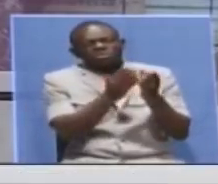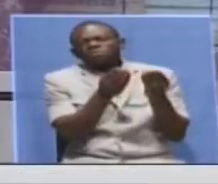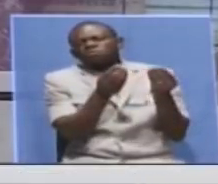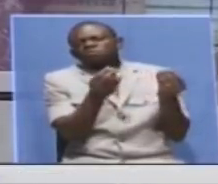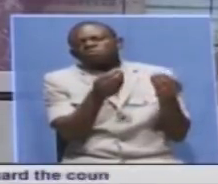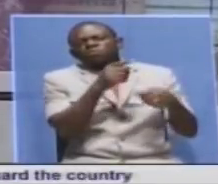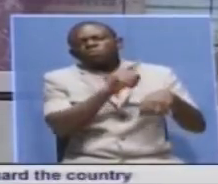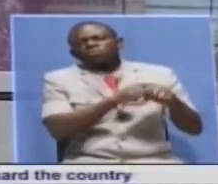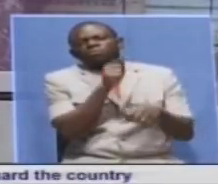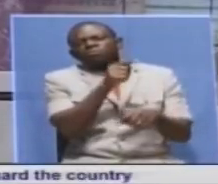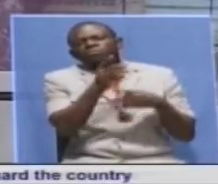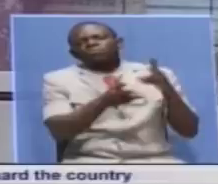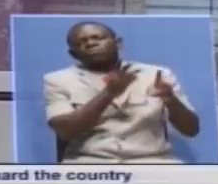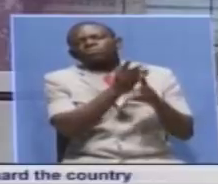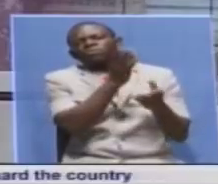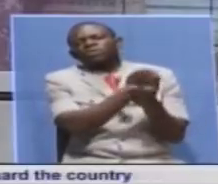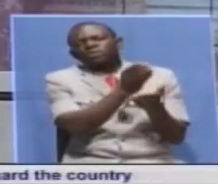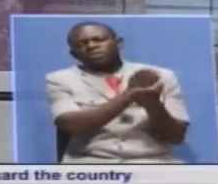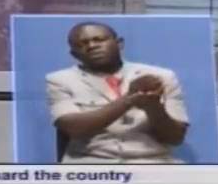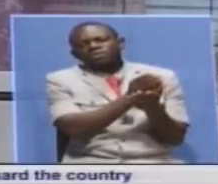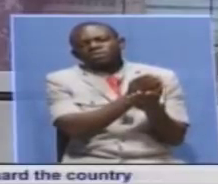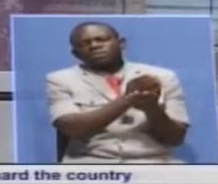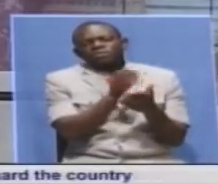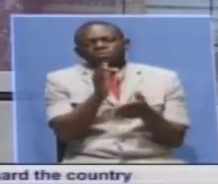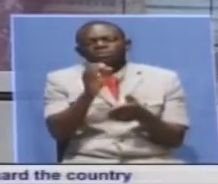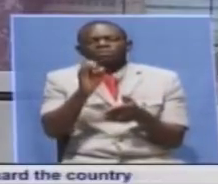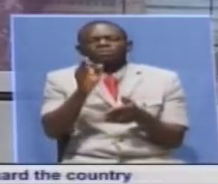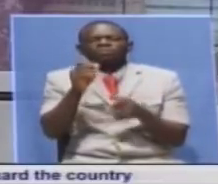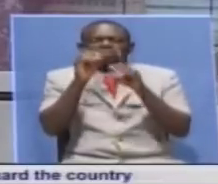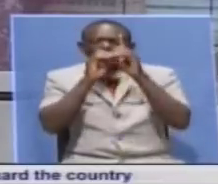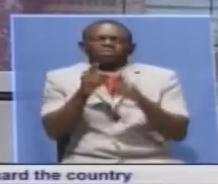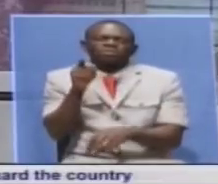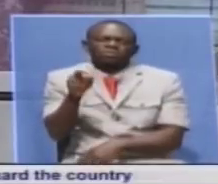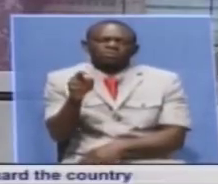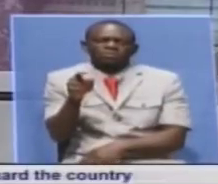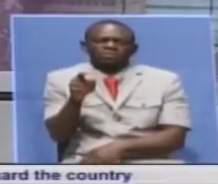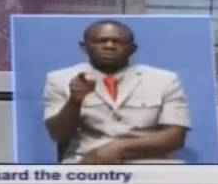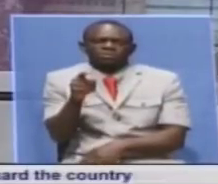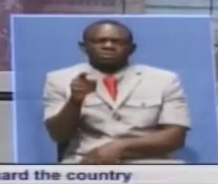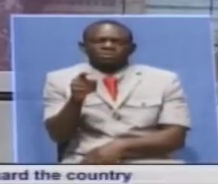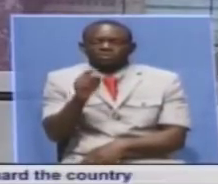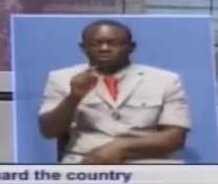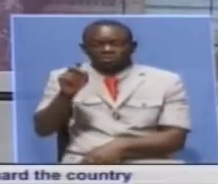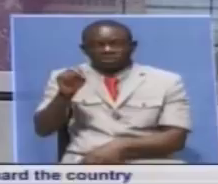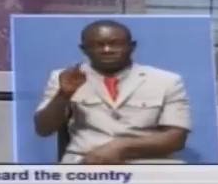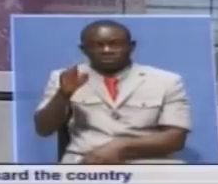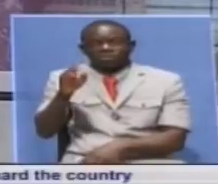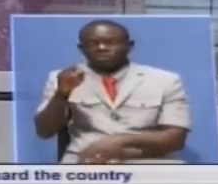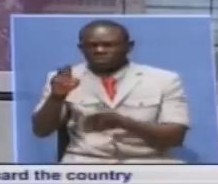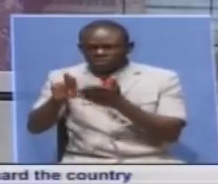Cup. According to a CAF website monitored by ZNBC Sports in Lusaka, referees committee